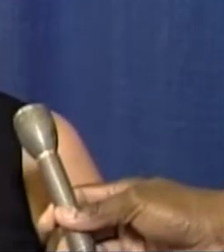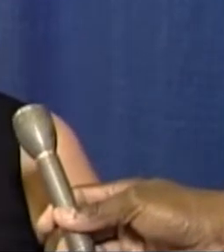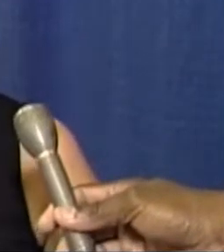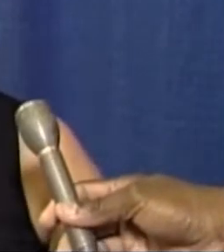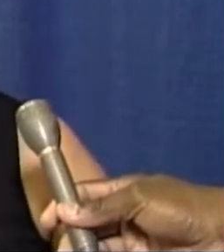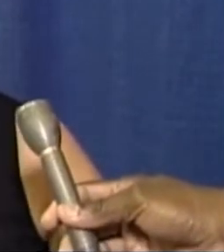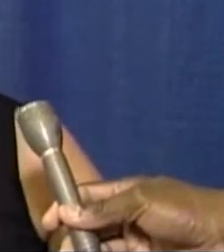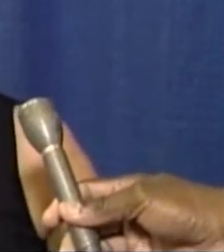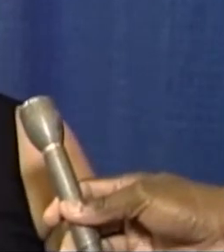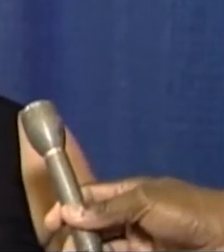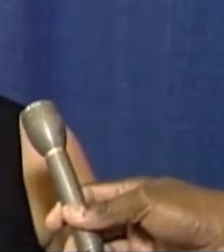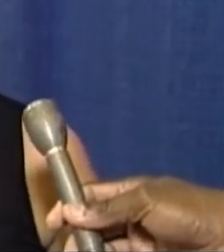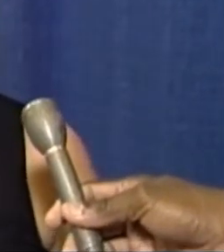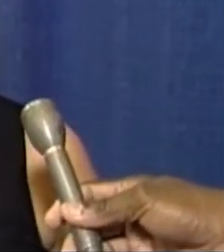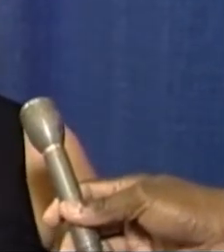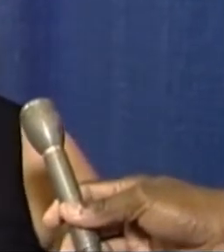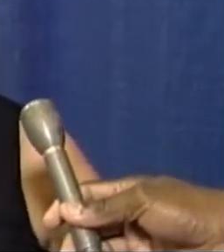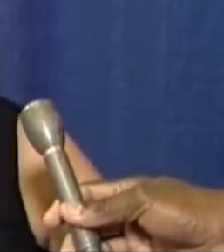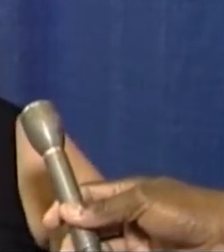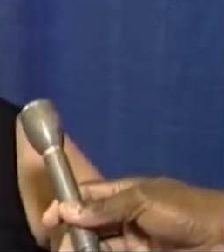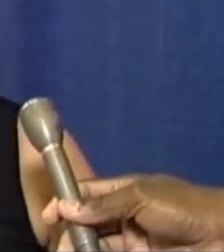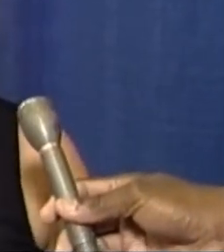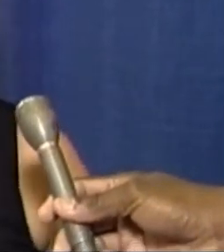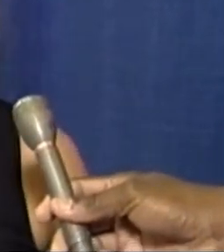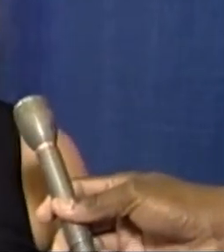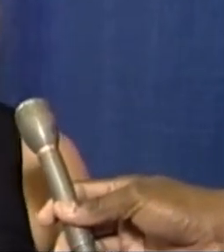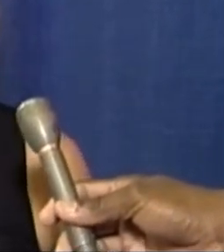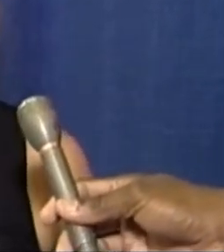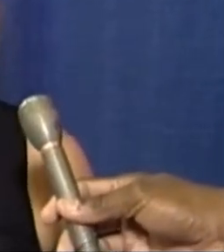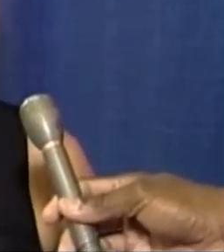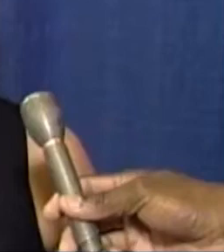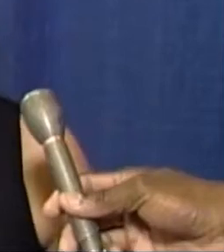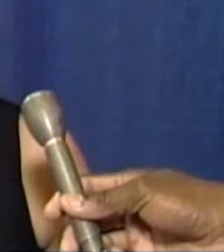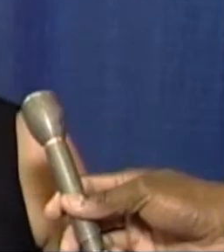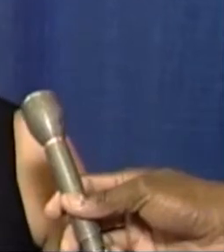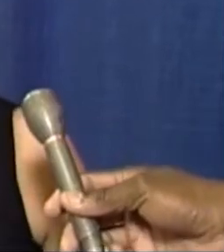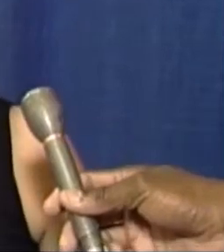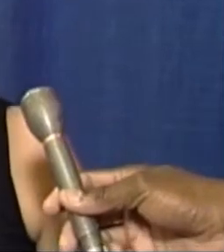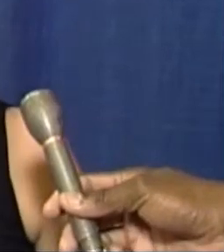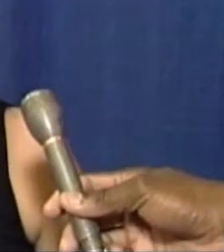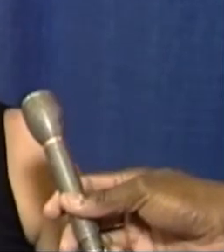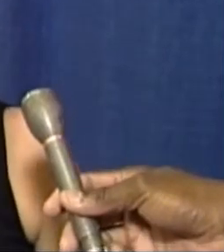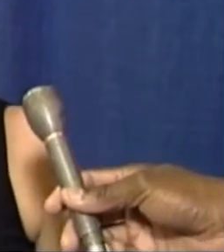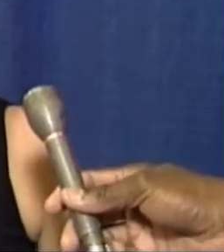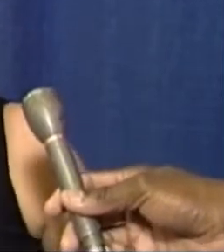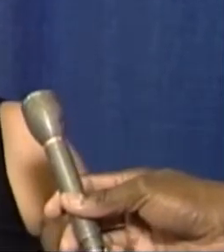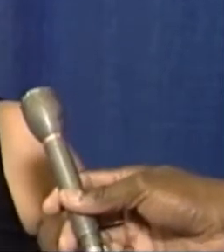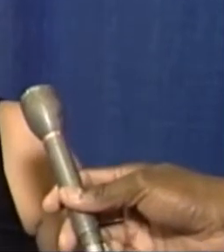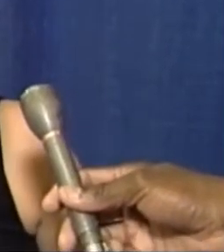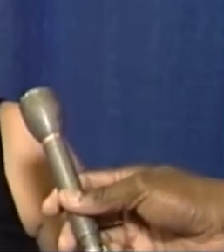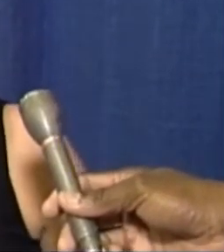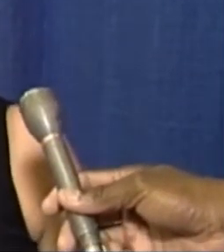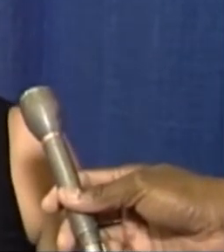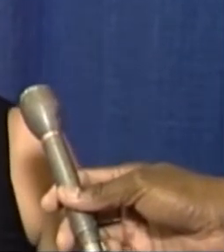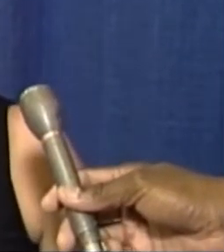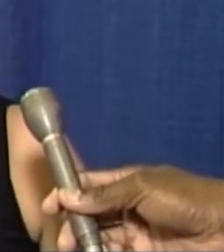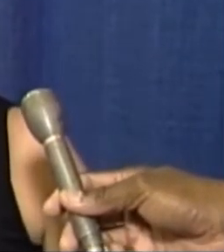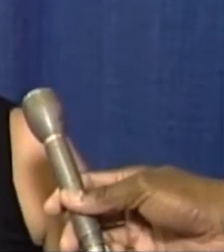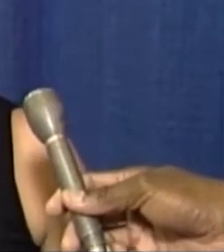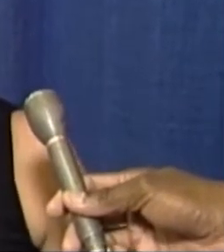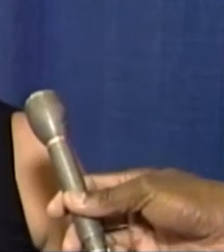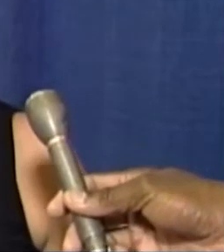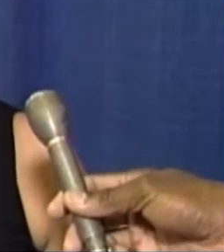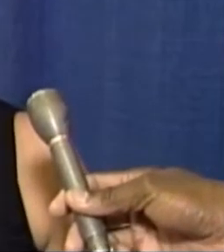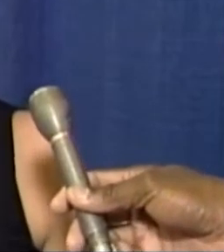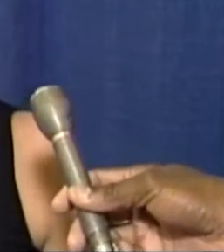minimalistic villas right through to the Caribbean rustic villas. Obviously, you know, if you're staying at Sandy Lane, you've got the Proprietors Beach access. Royal